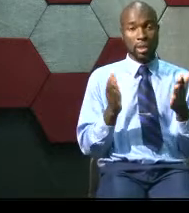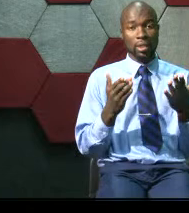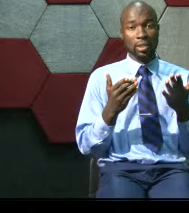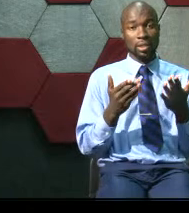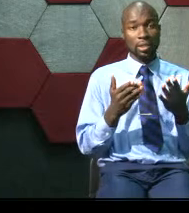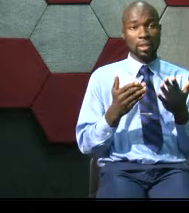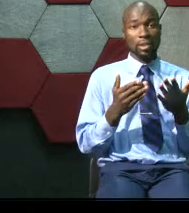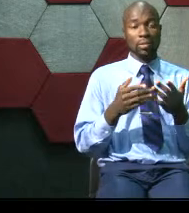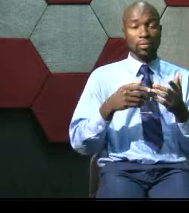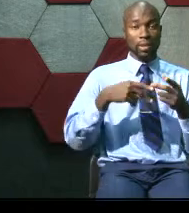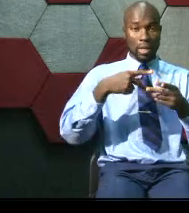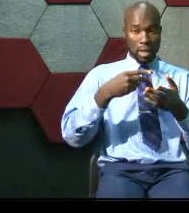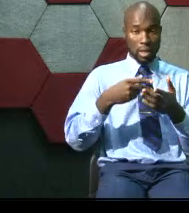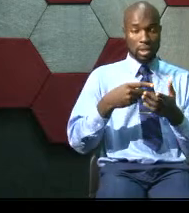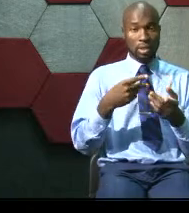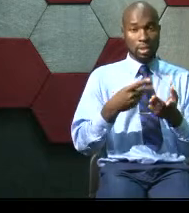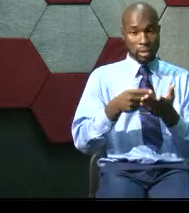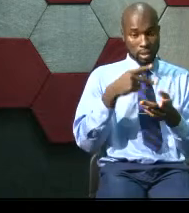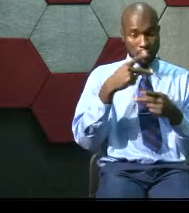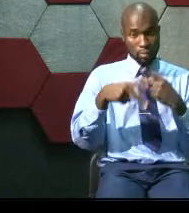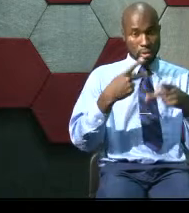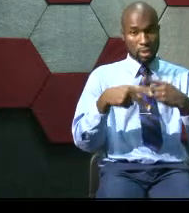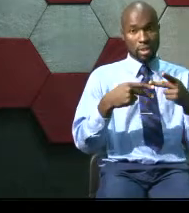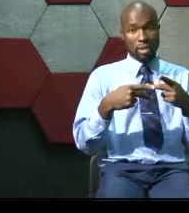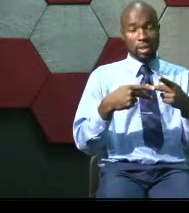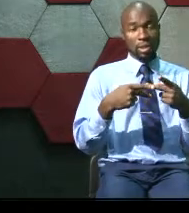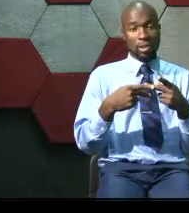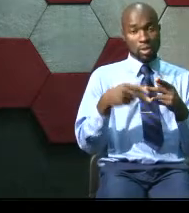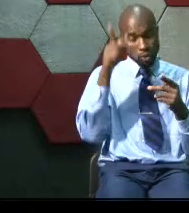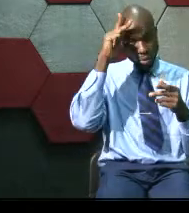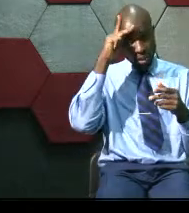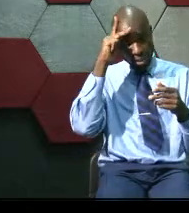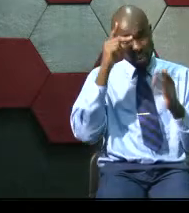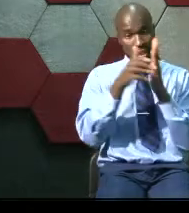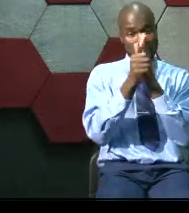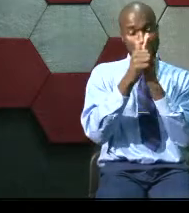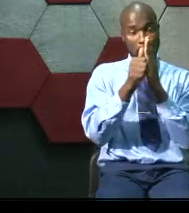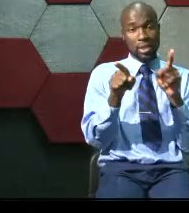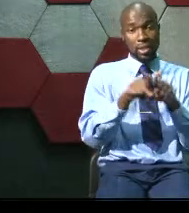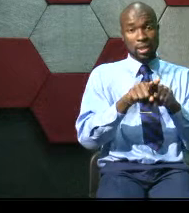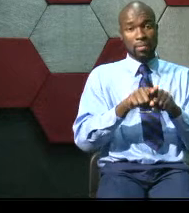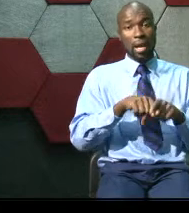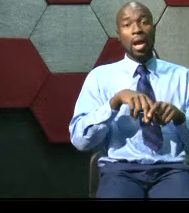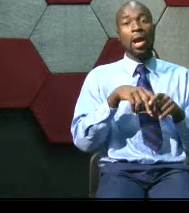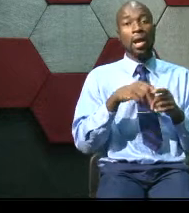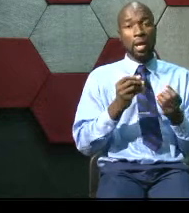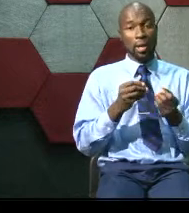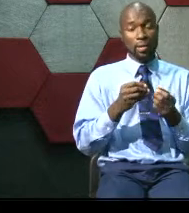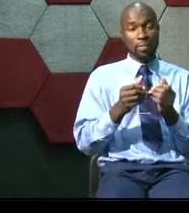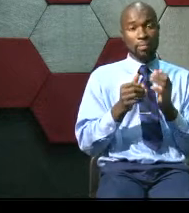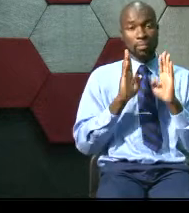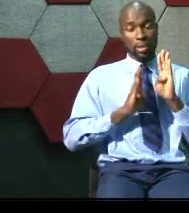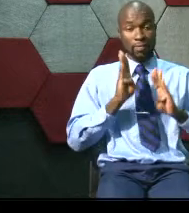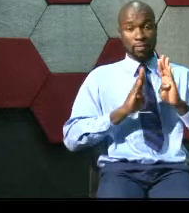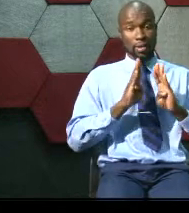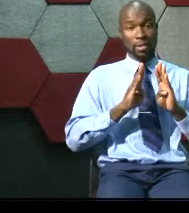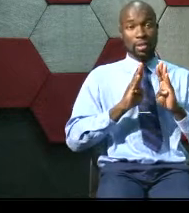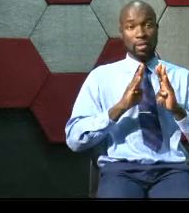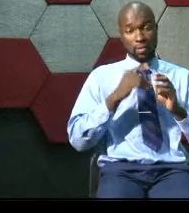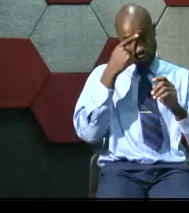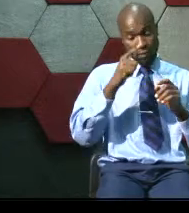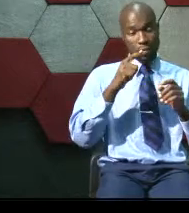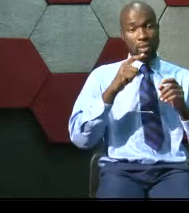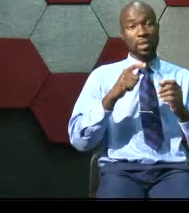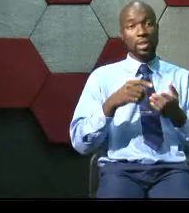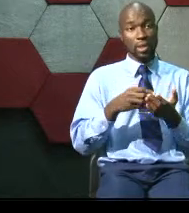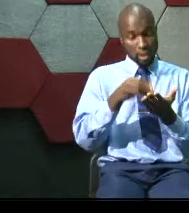learning process, that is knowledge, skills, and attitudes applied by learners rather than focusing on what